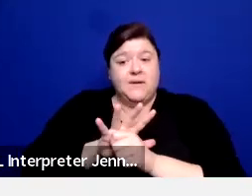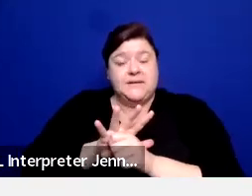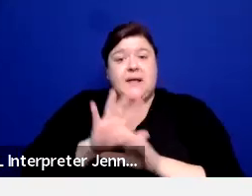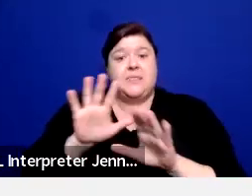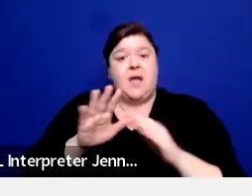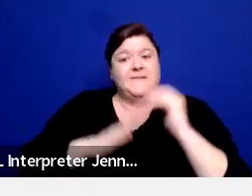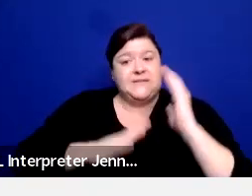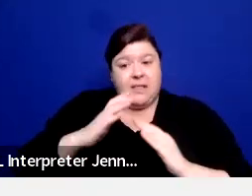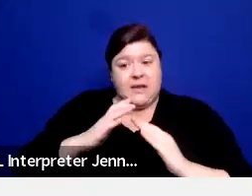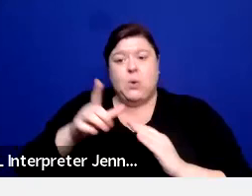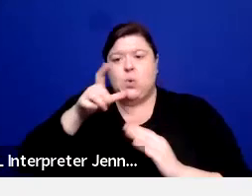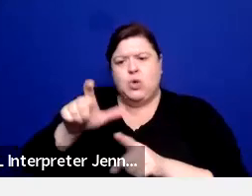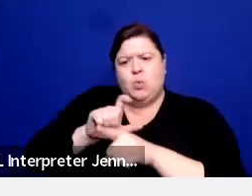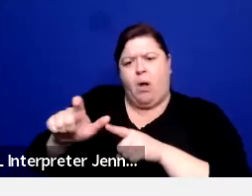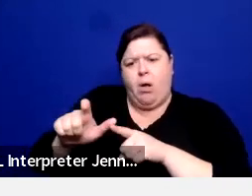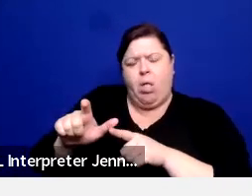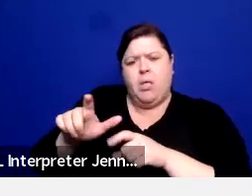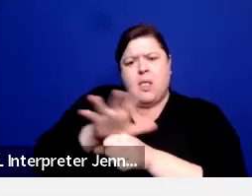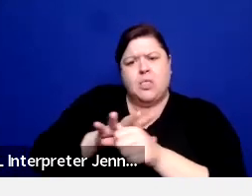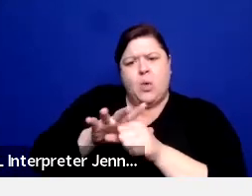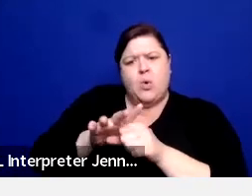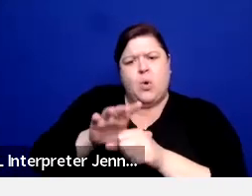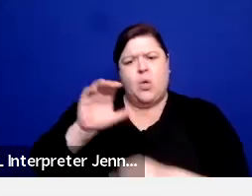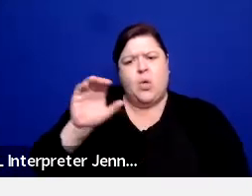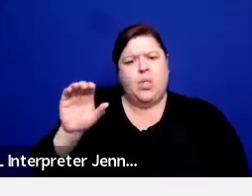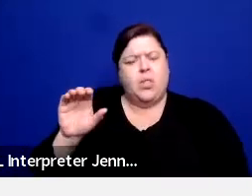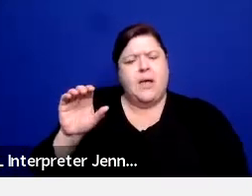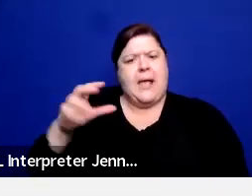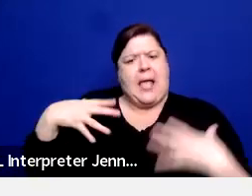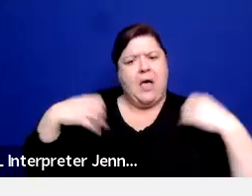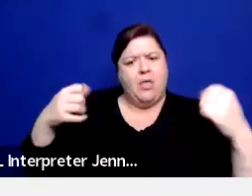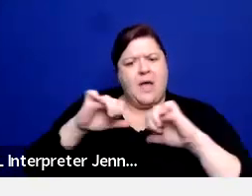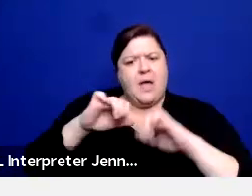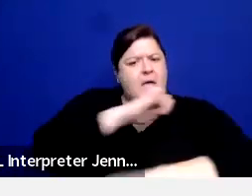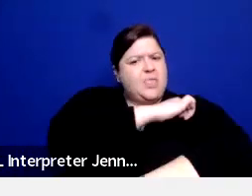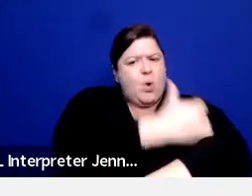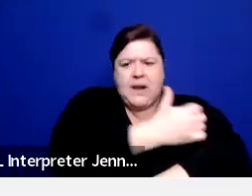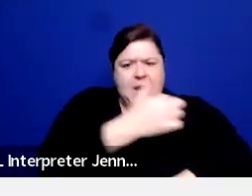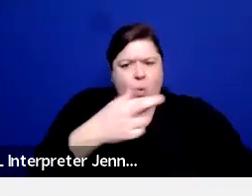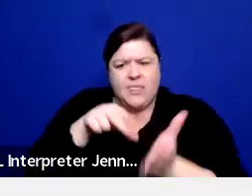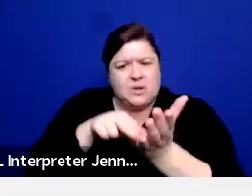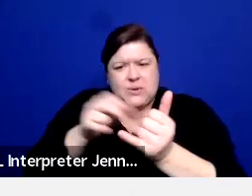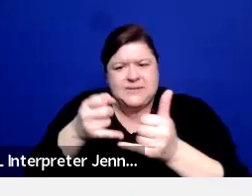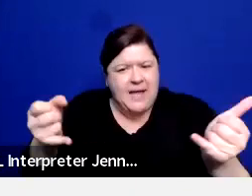it their local health authority, or they're also calling their nurse line? Who do you